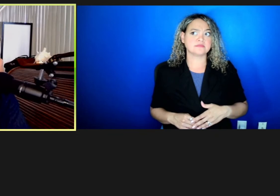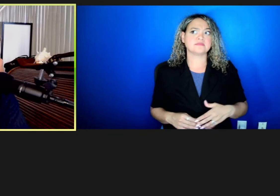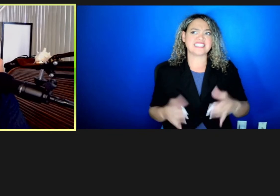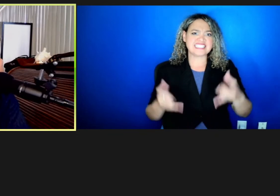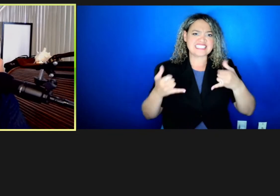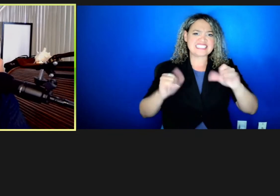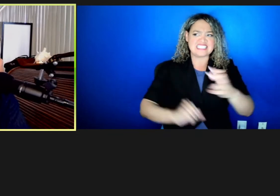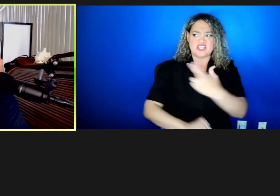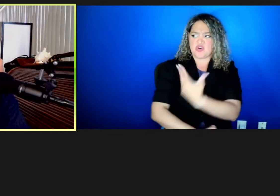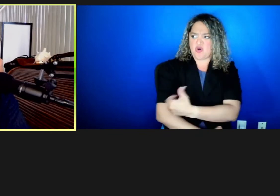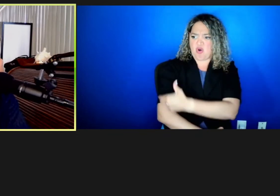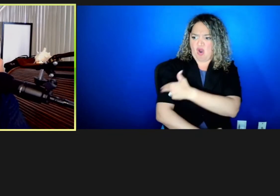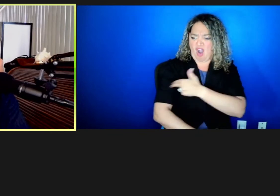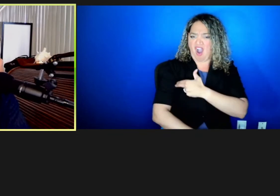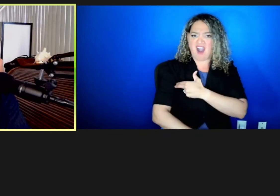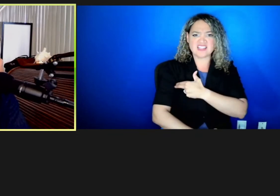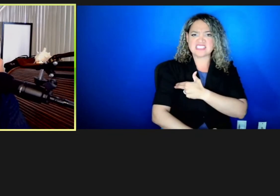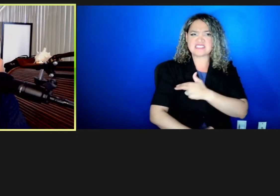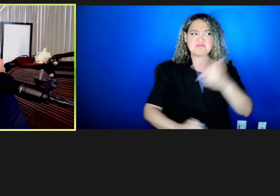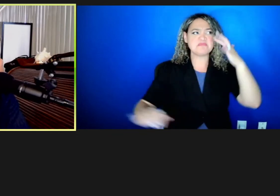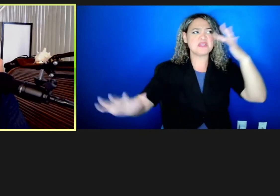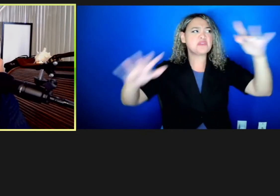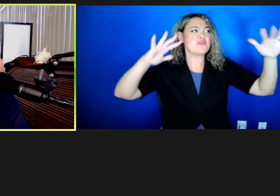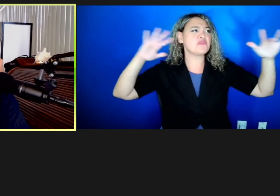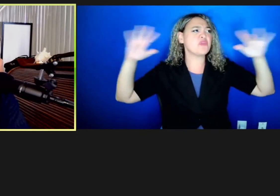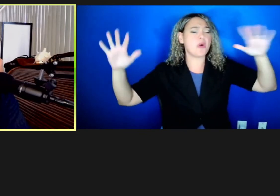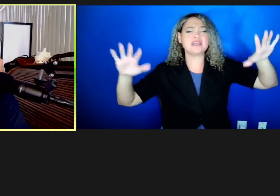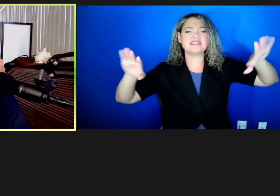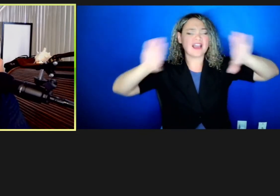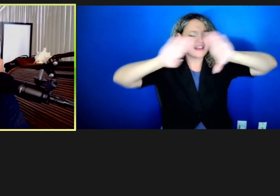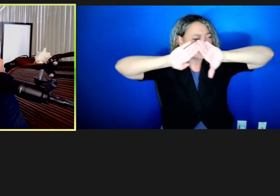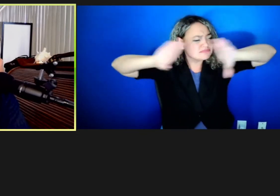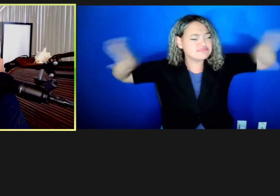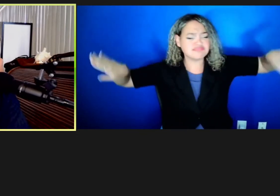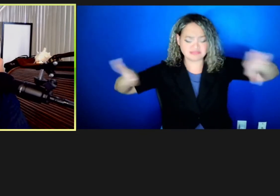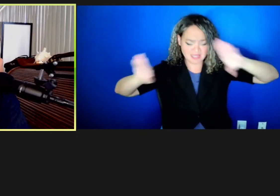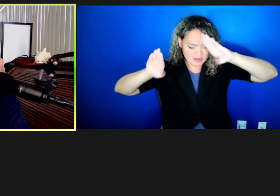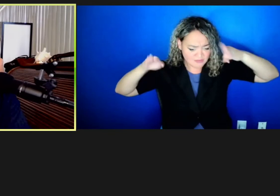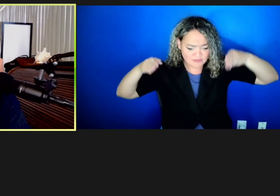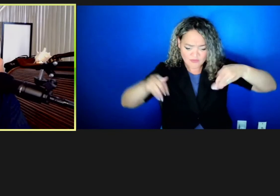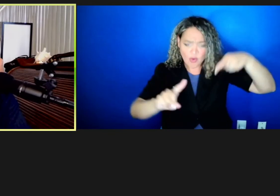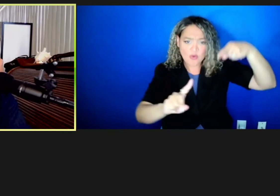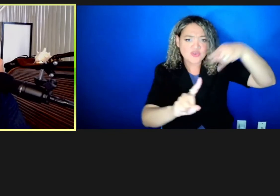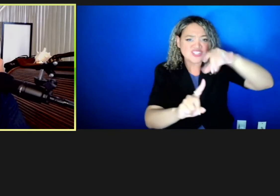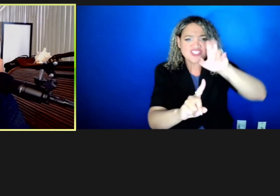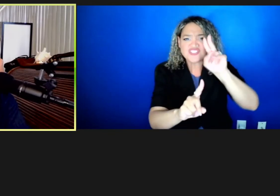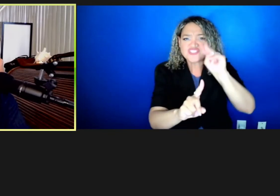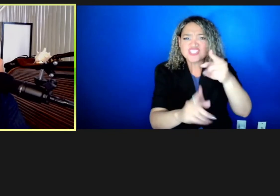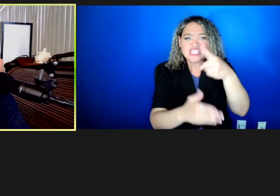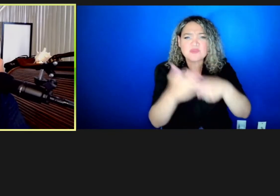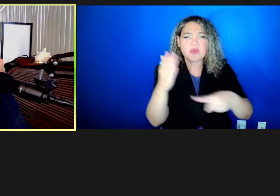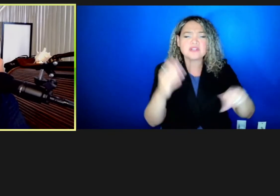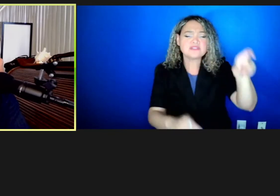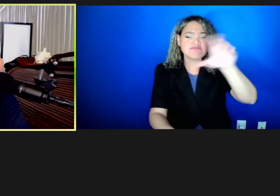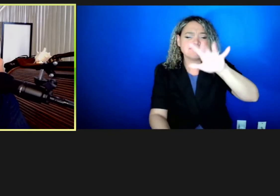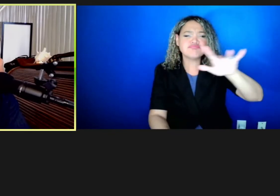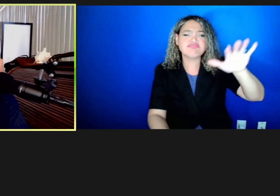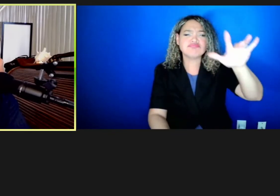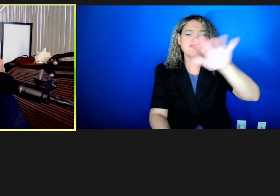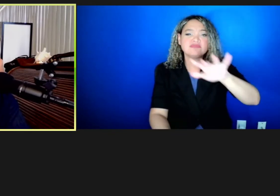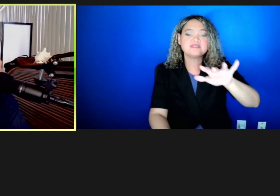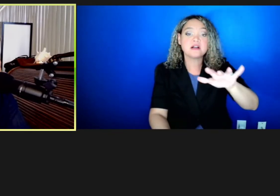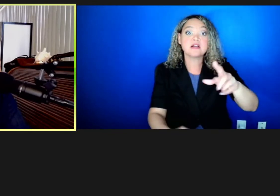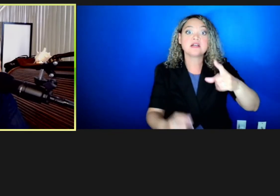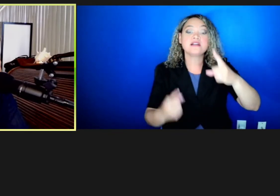into an audible blur, I focused with all my attention on what she was desperately communicating.